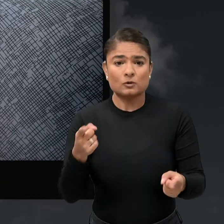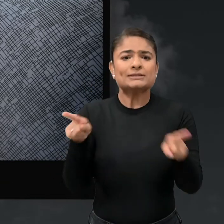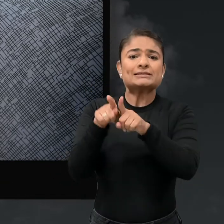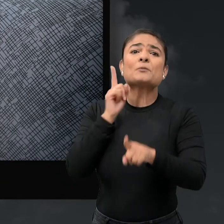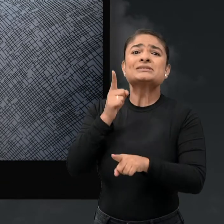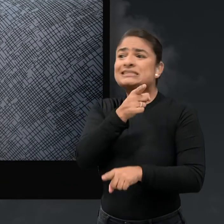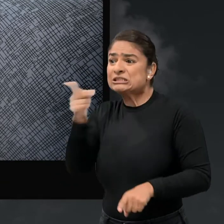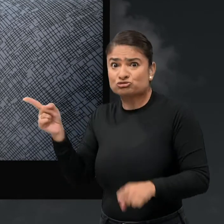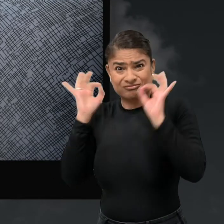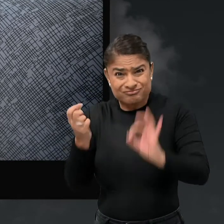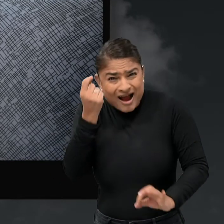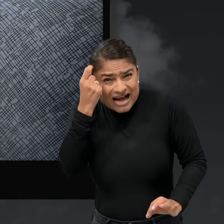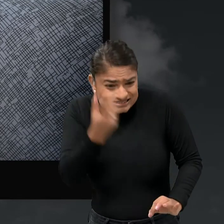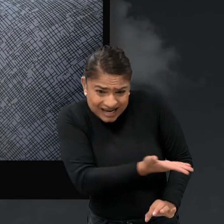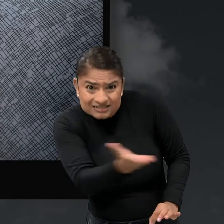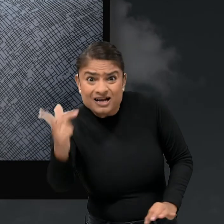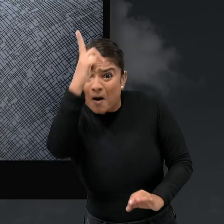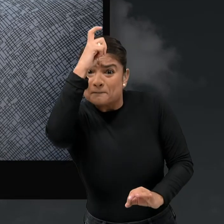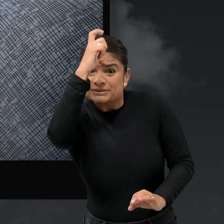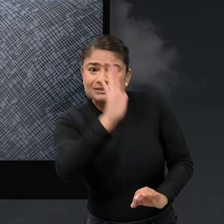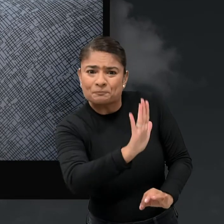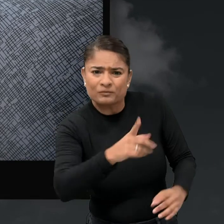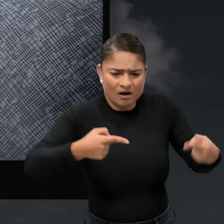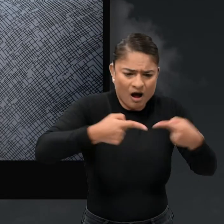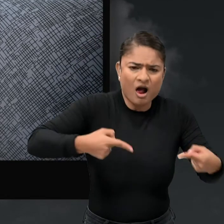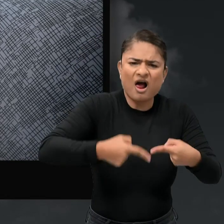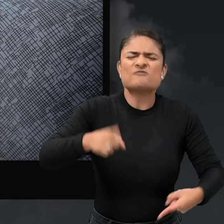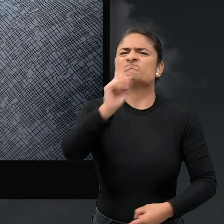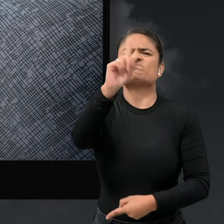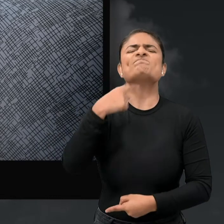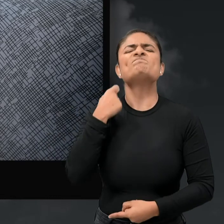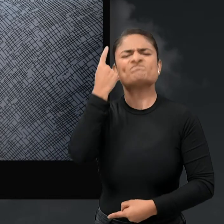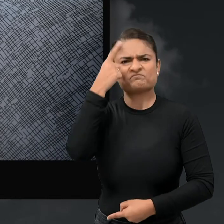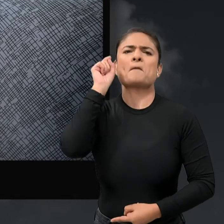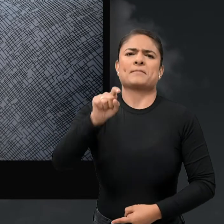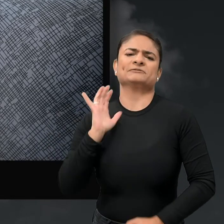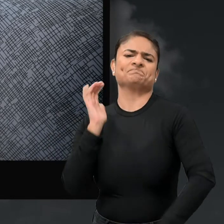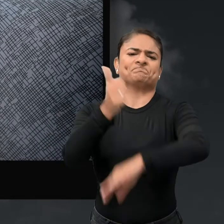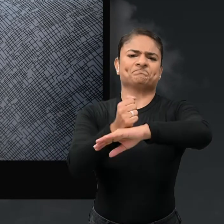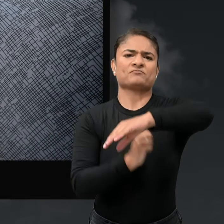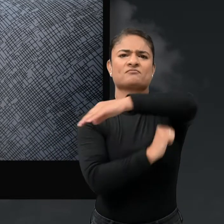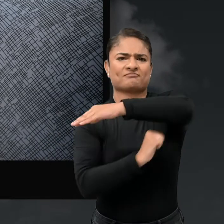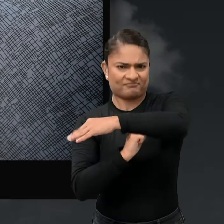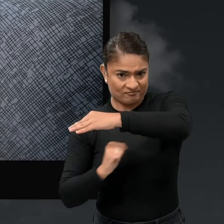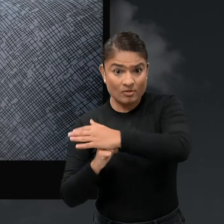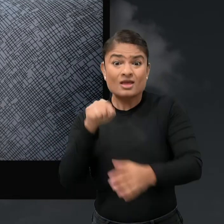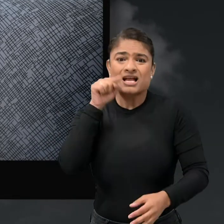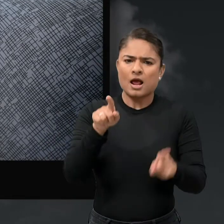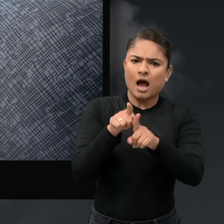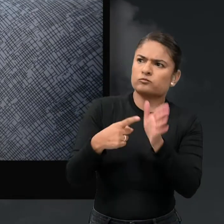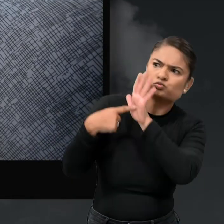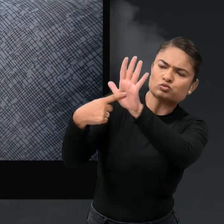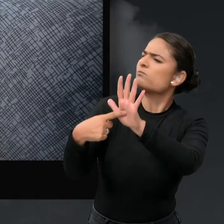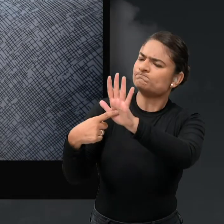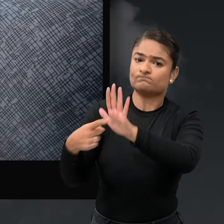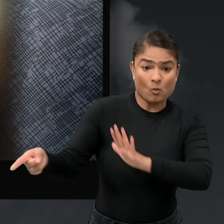were teachers who were not understanding albinism. So we had to, or I had to form